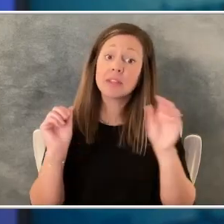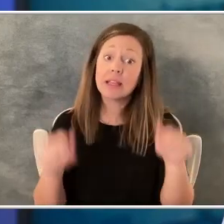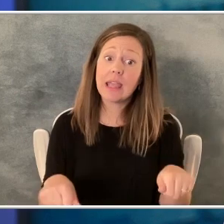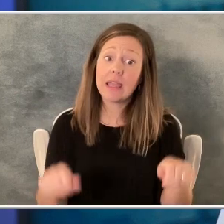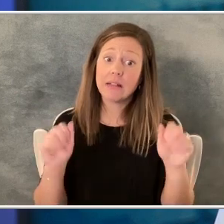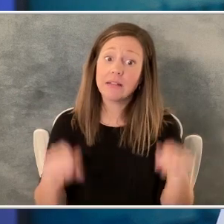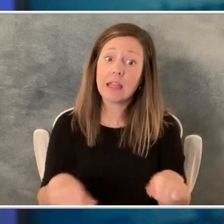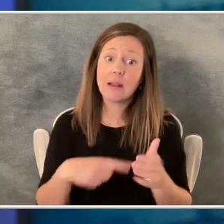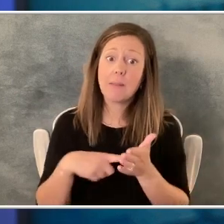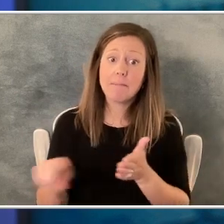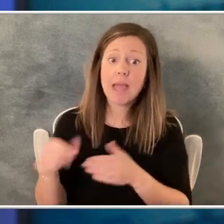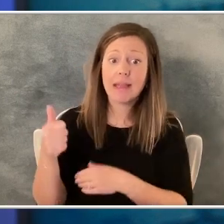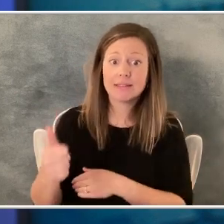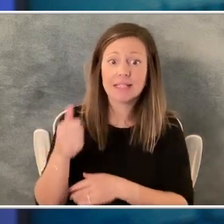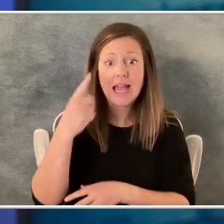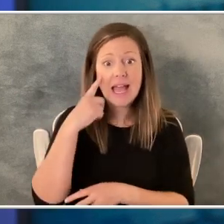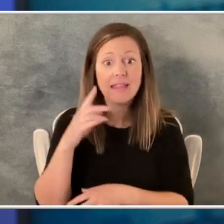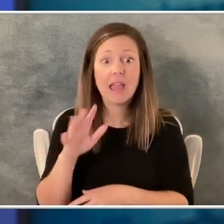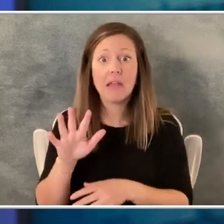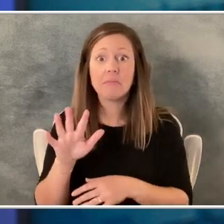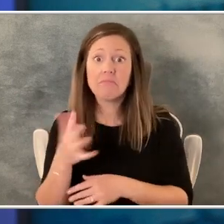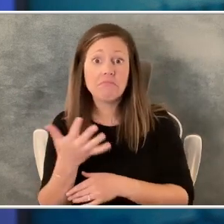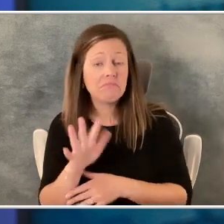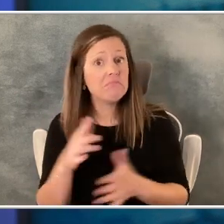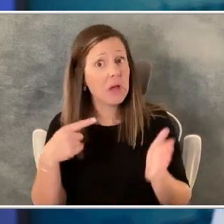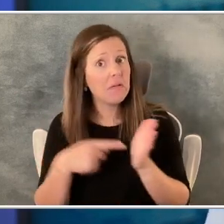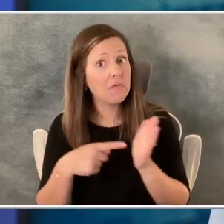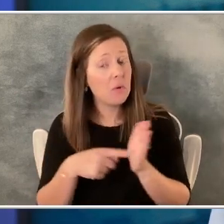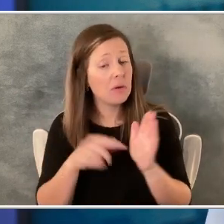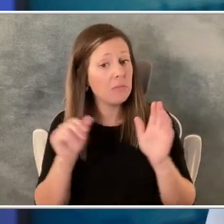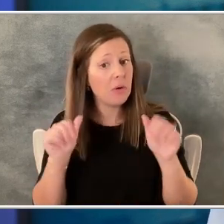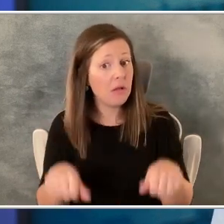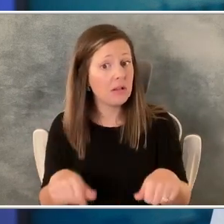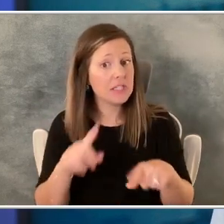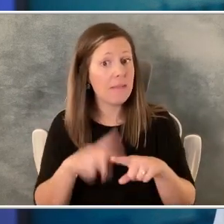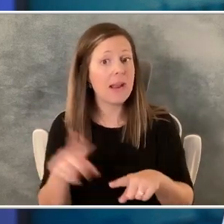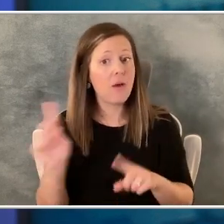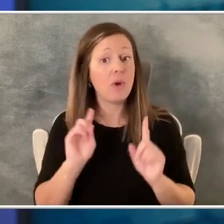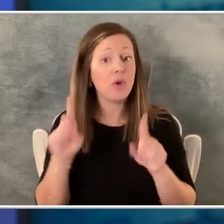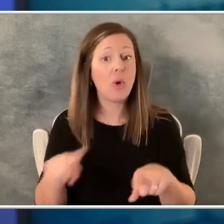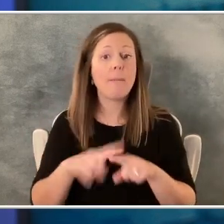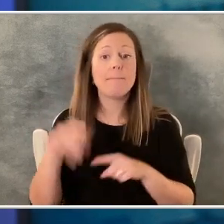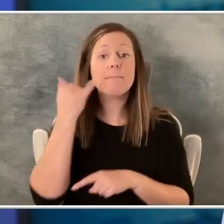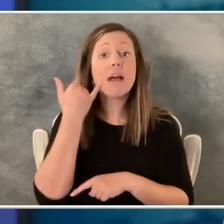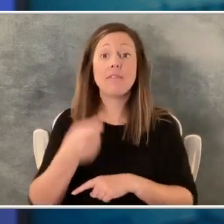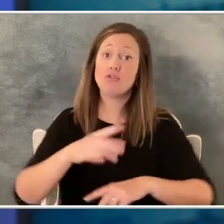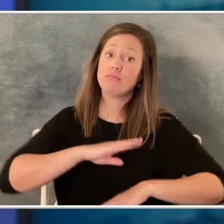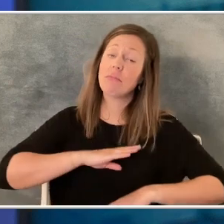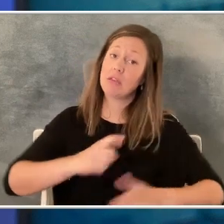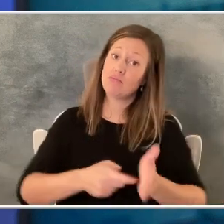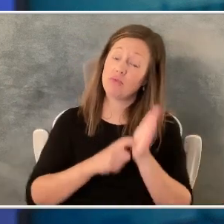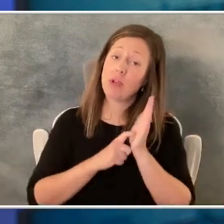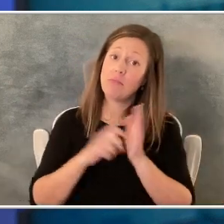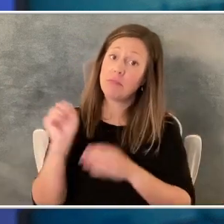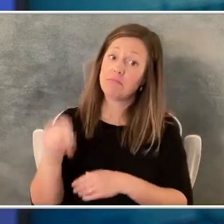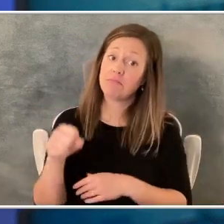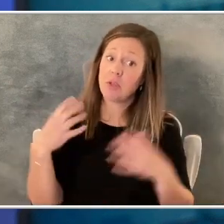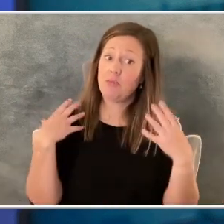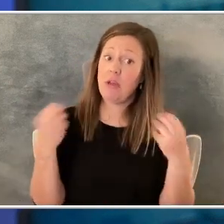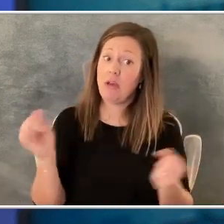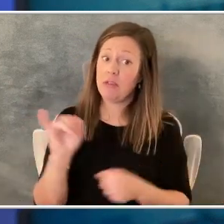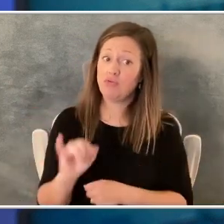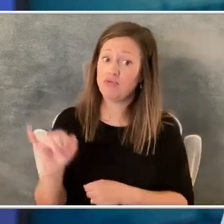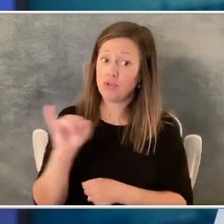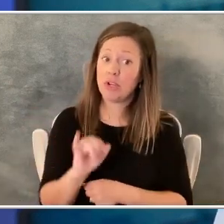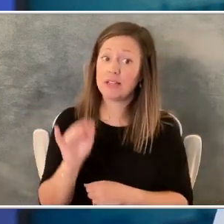and I think it's relatively affordable to, where you go. But if you do meet the criteria, I believe it, and you have health insurance, I believe it is covered for free. You